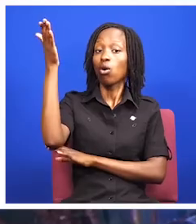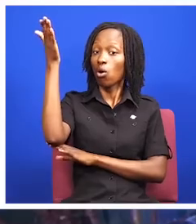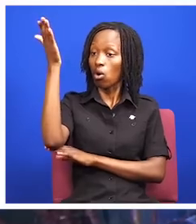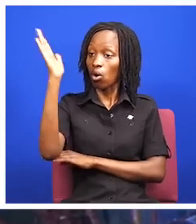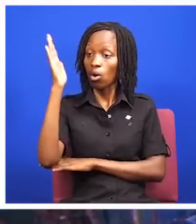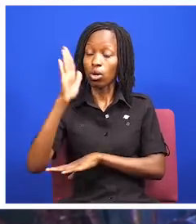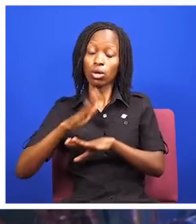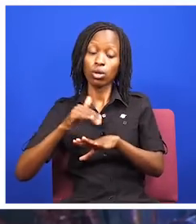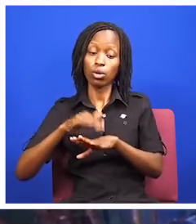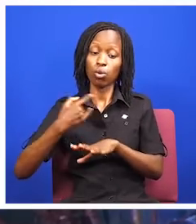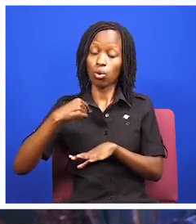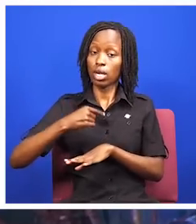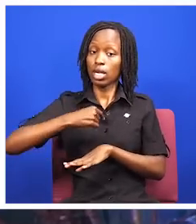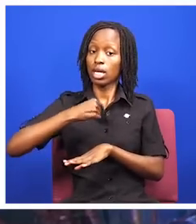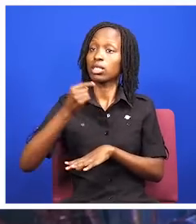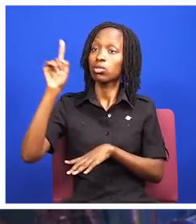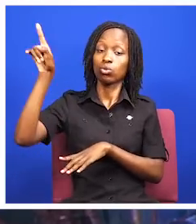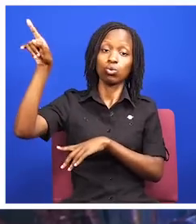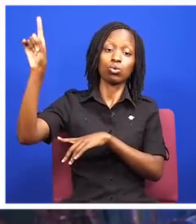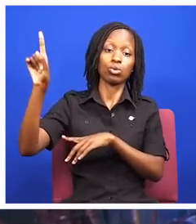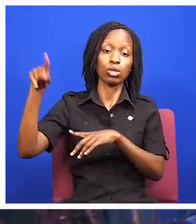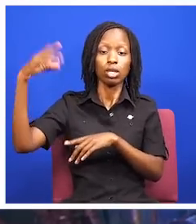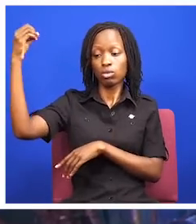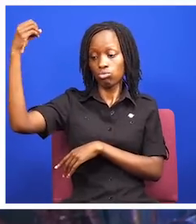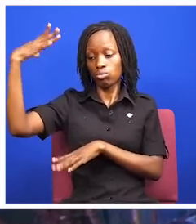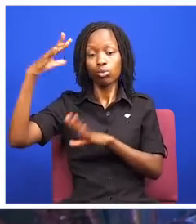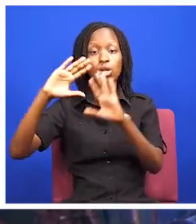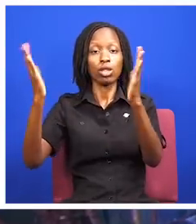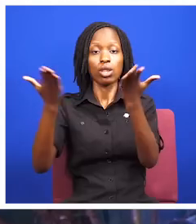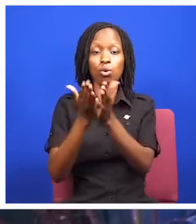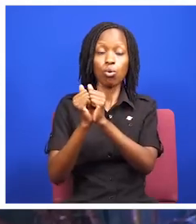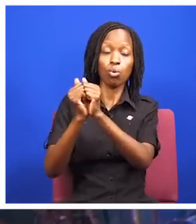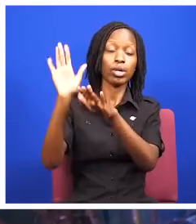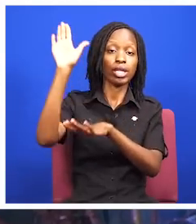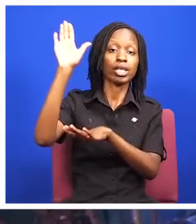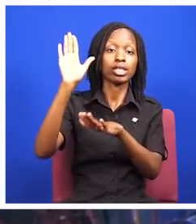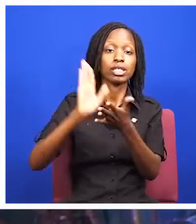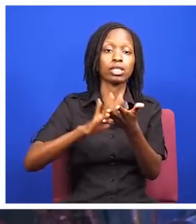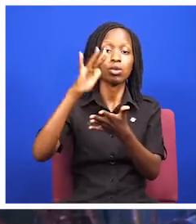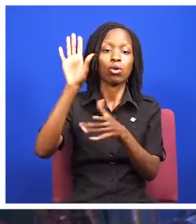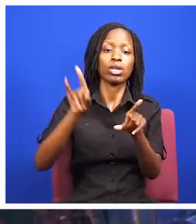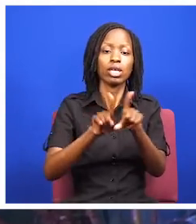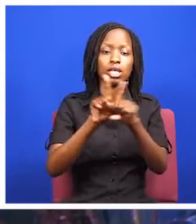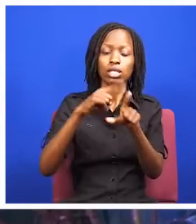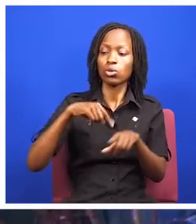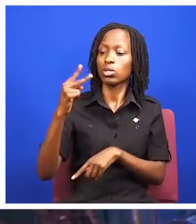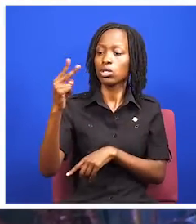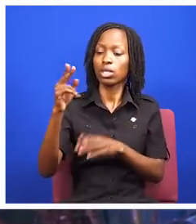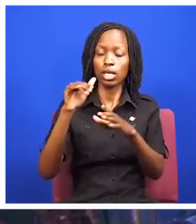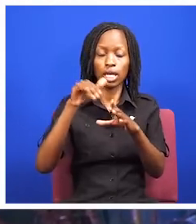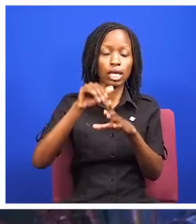God has called us to Himself to light up this world with His glory. And as we saw